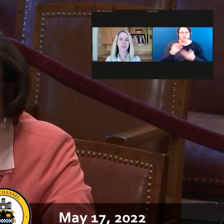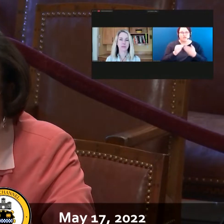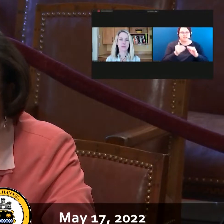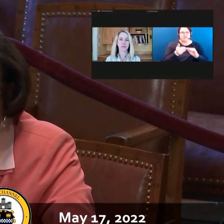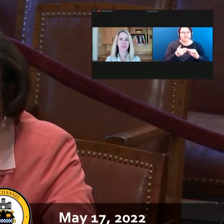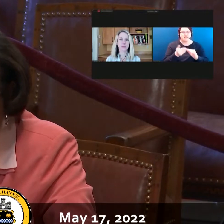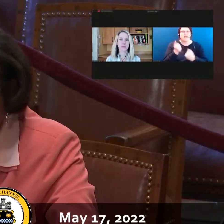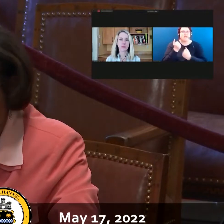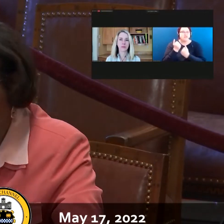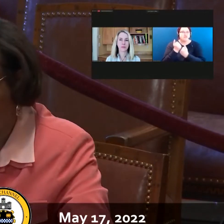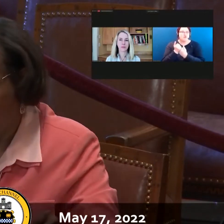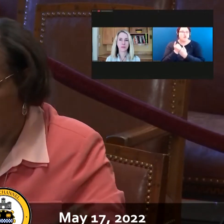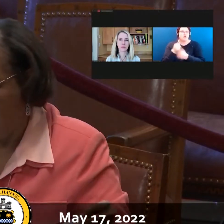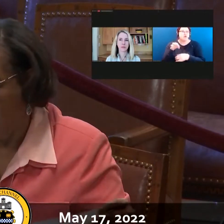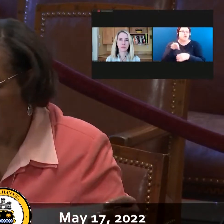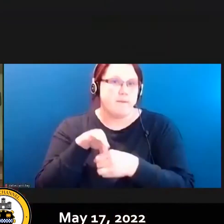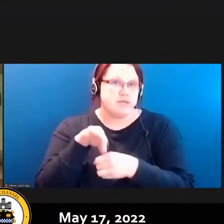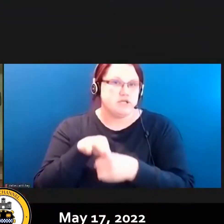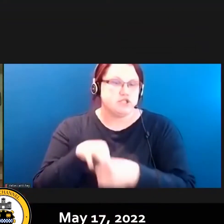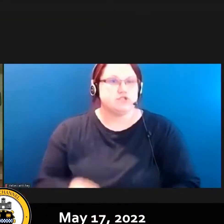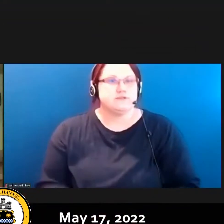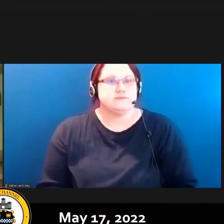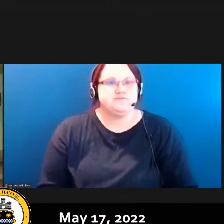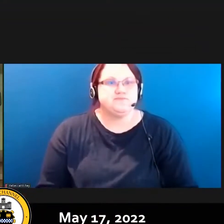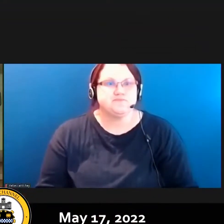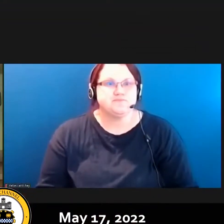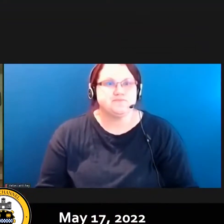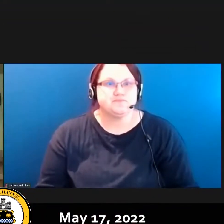support the nomination.